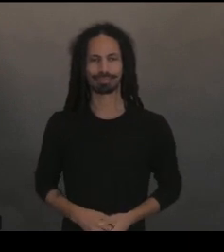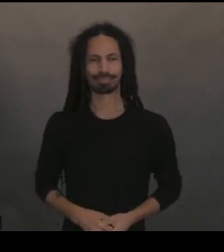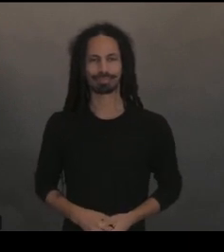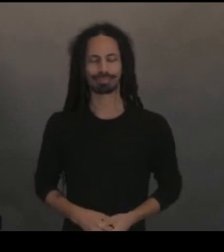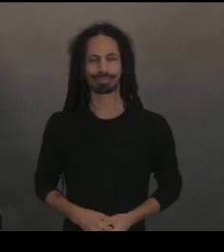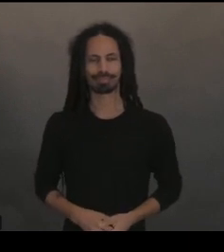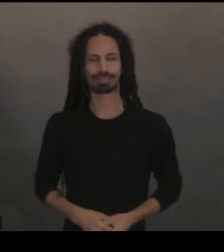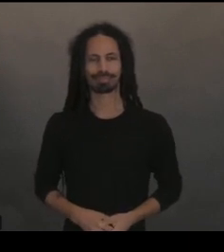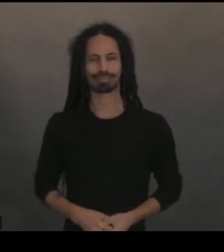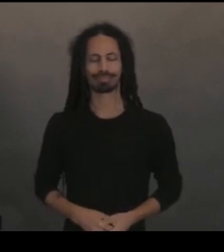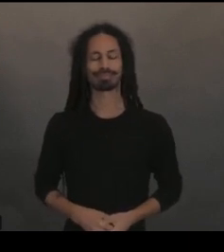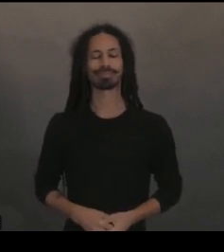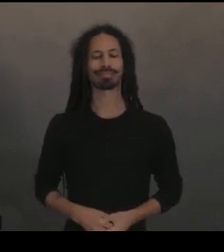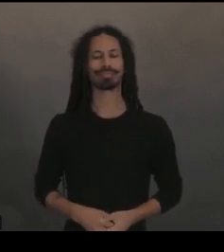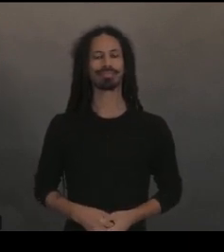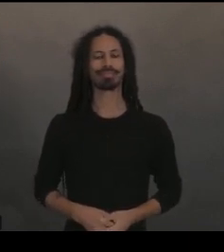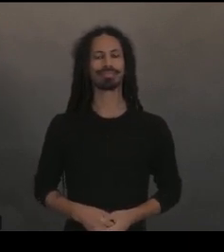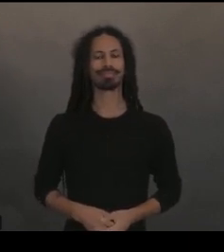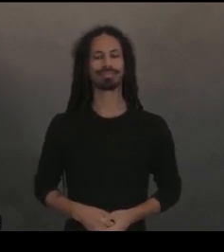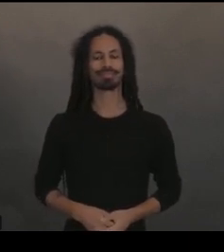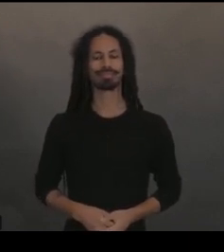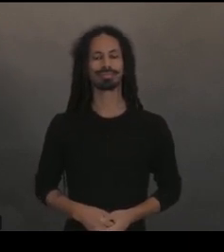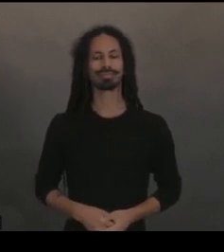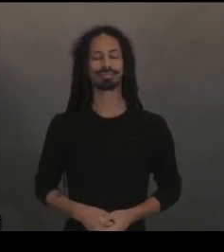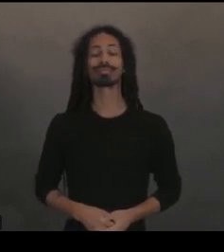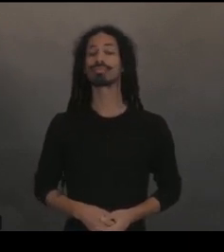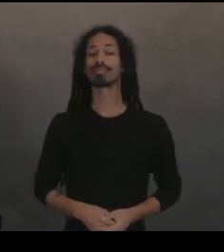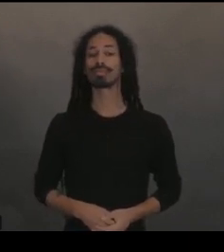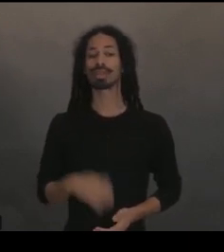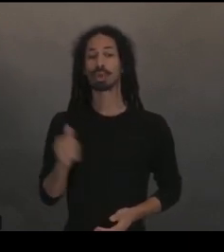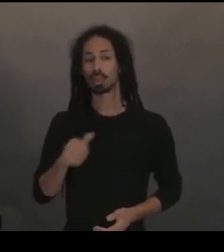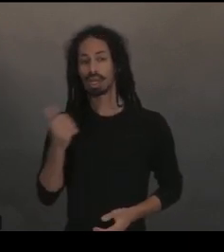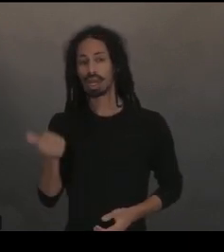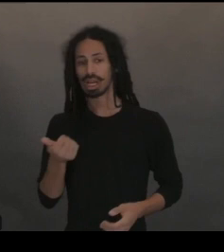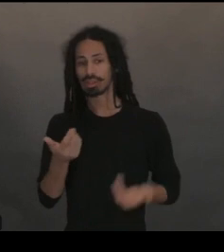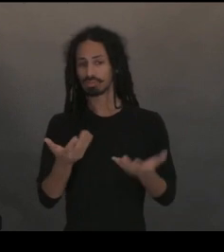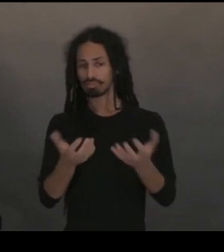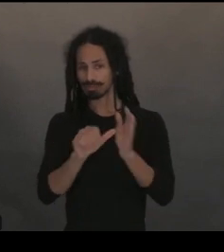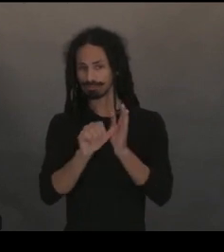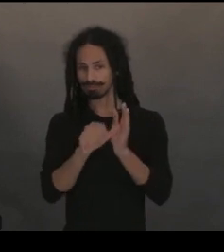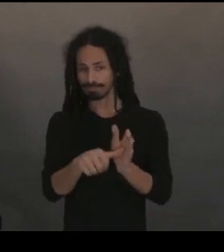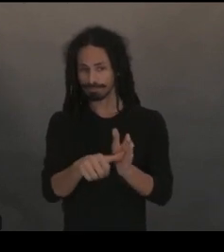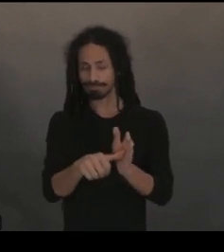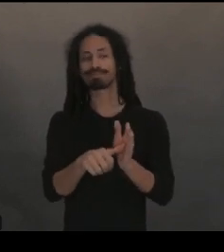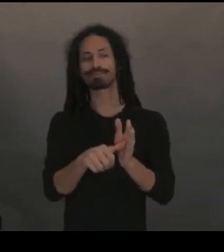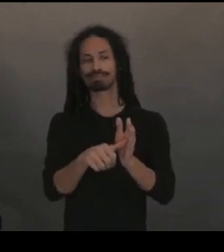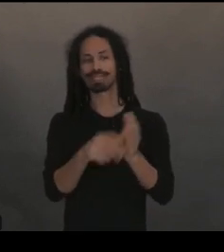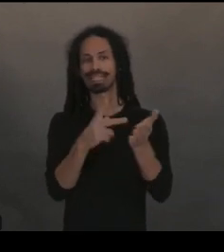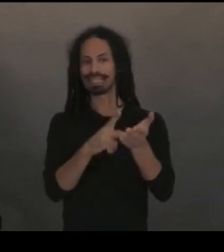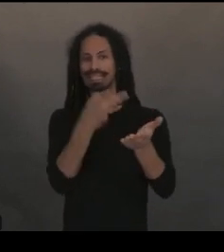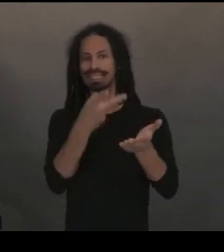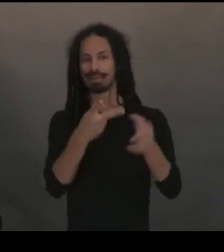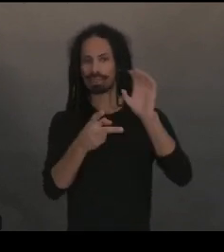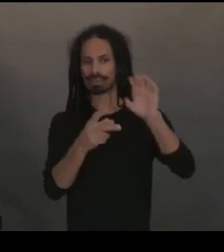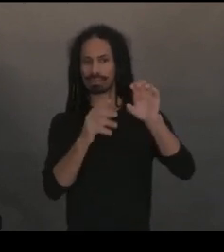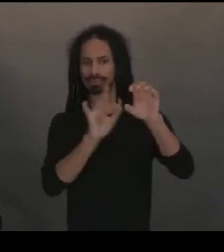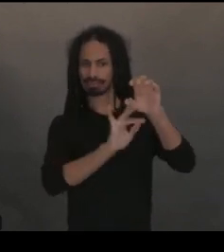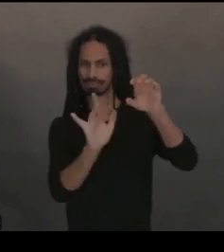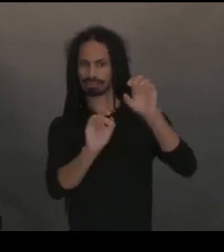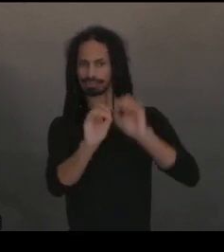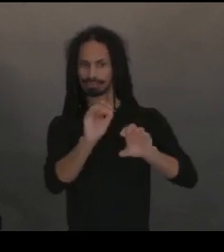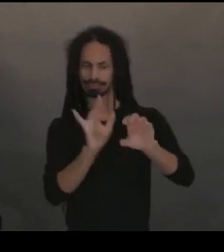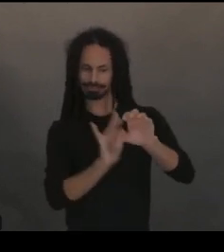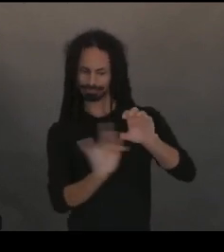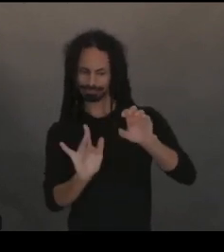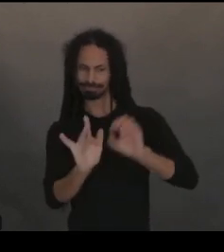another few things I would like to highlight is that there is double spacing applied in this reference list,